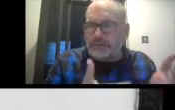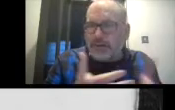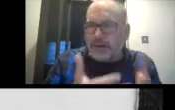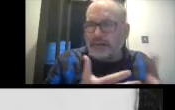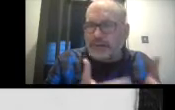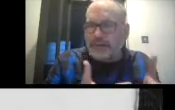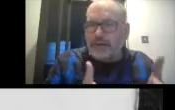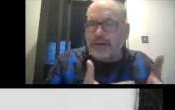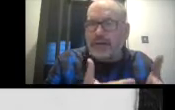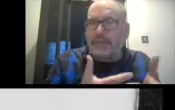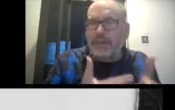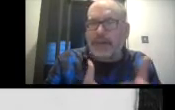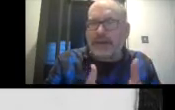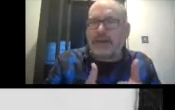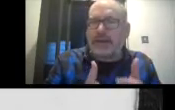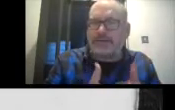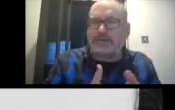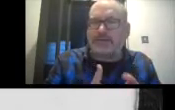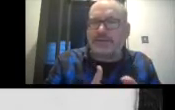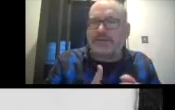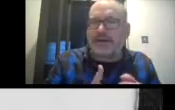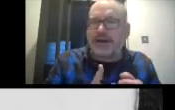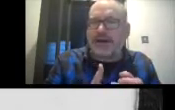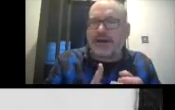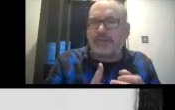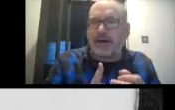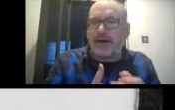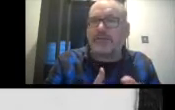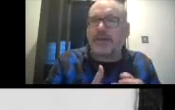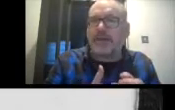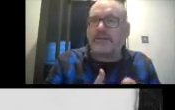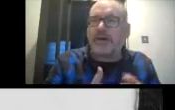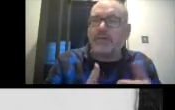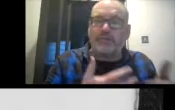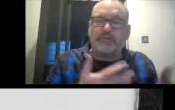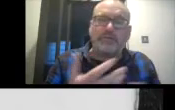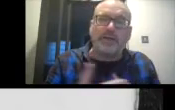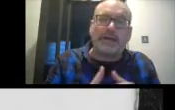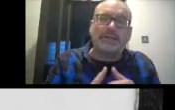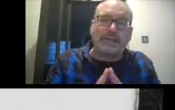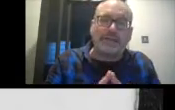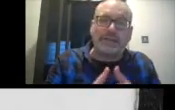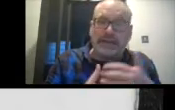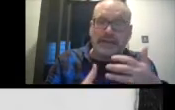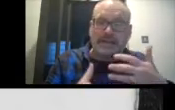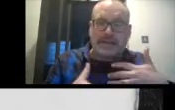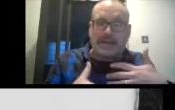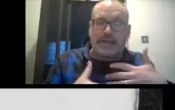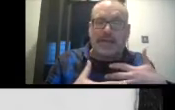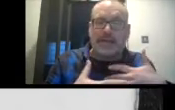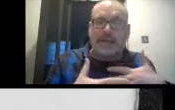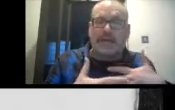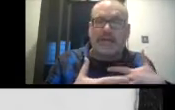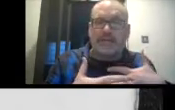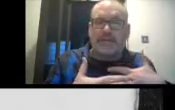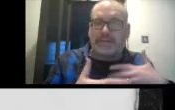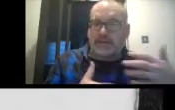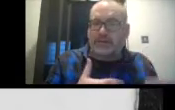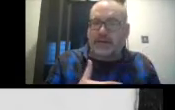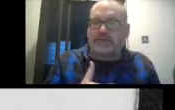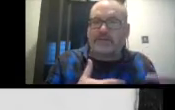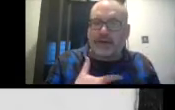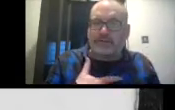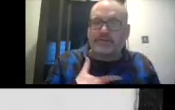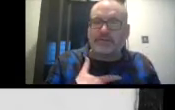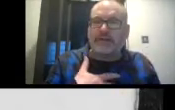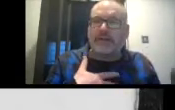that you don't find very many instances of it, because what was criminalised initially is the